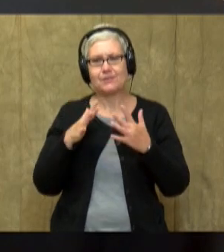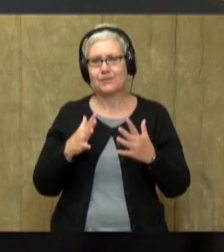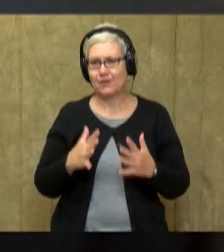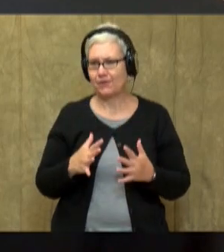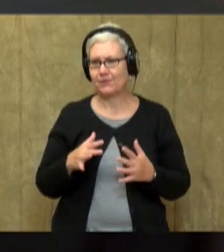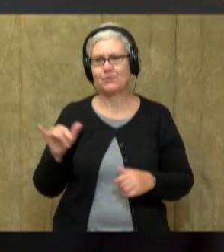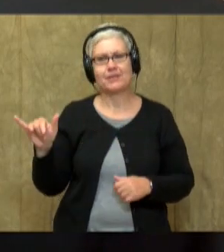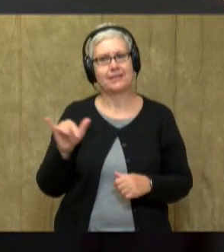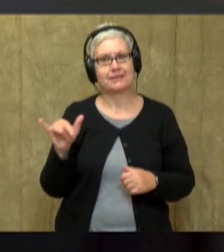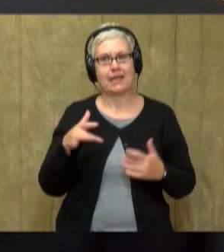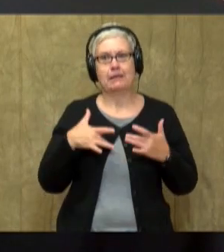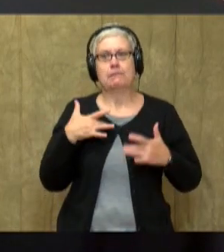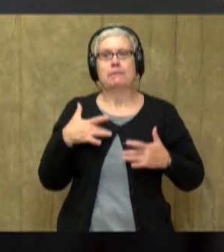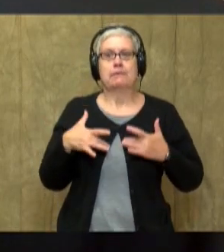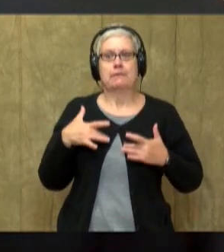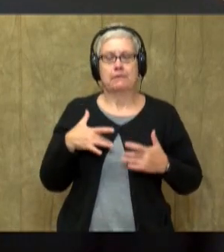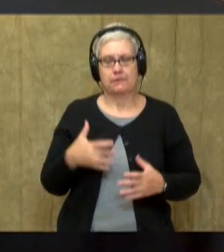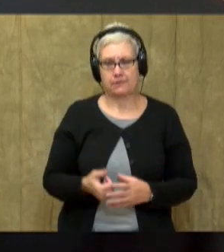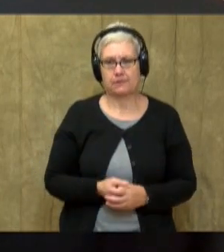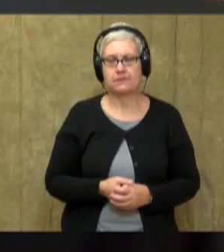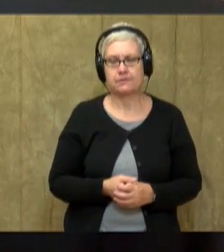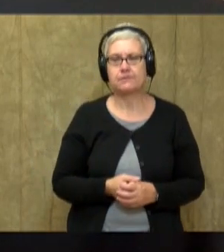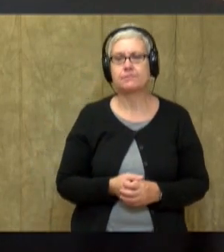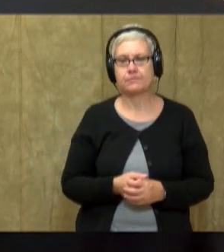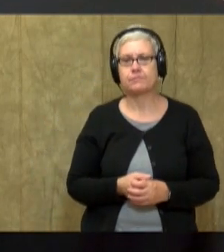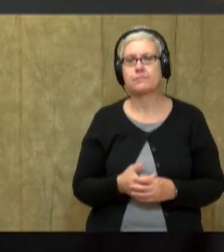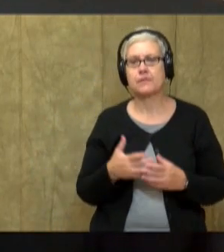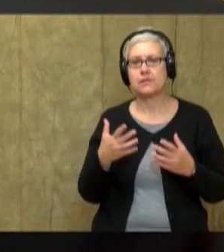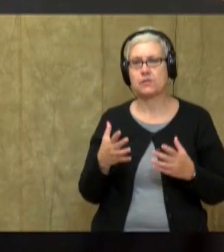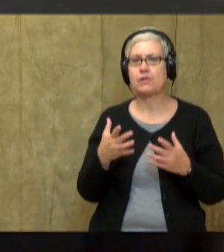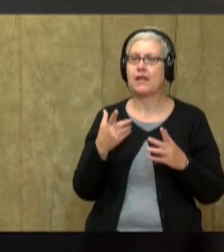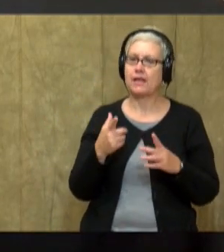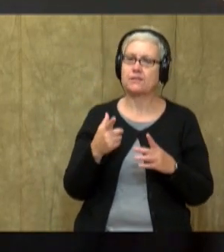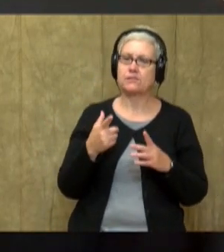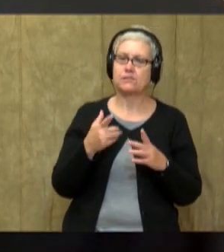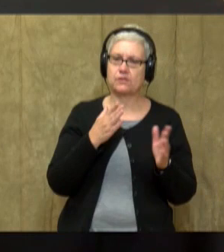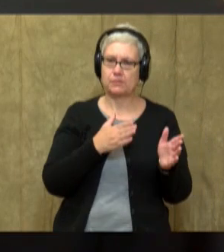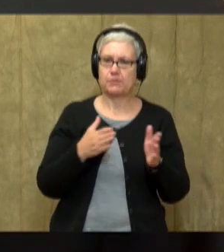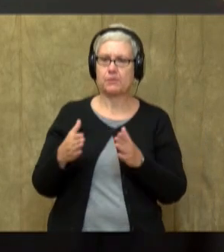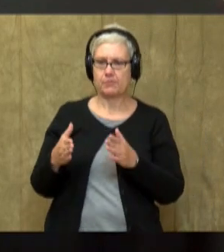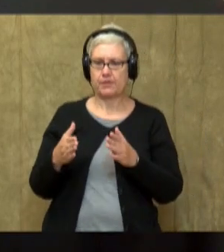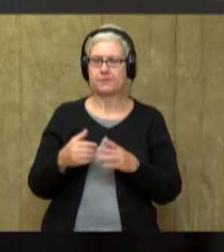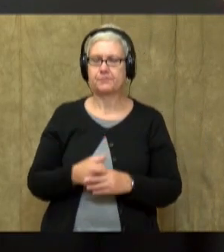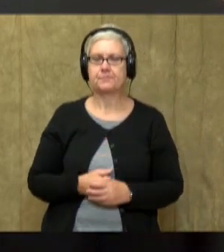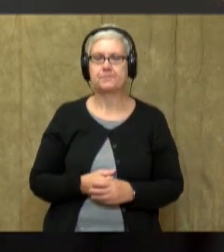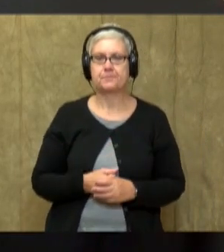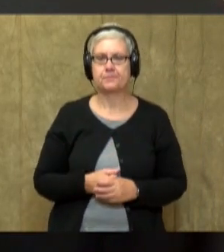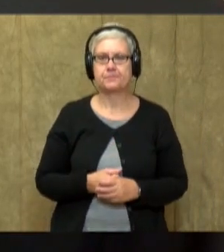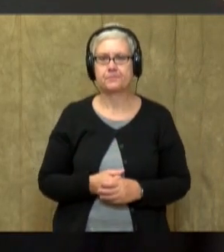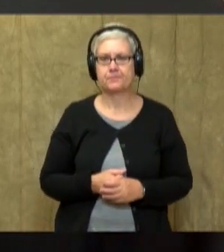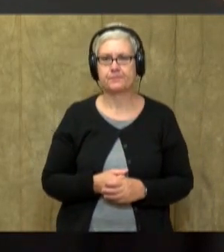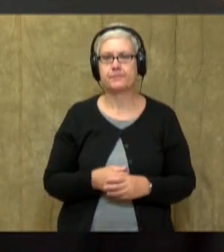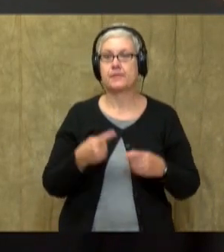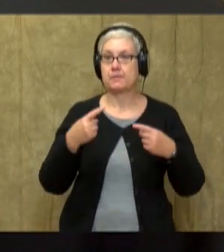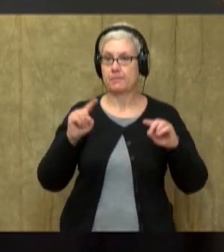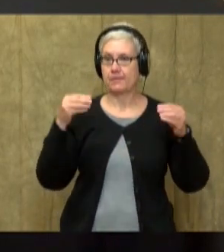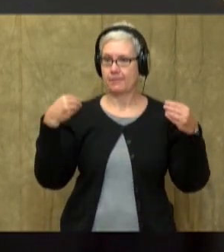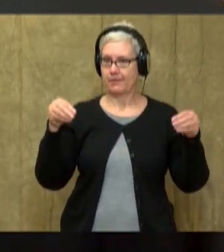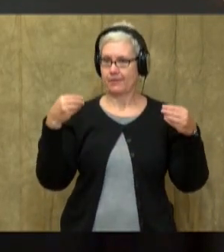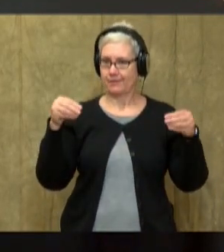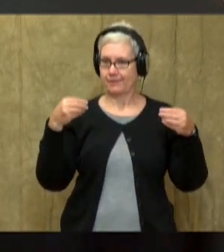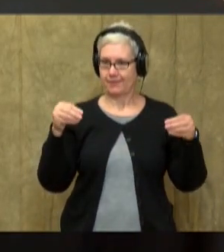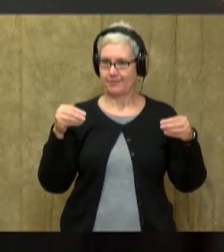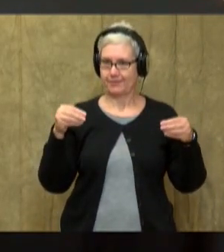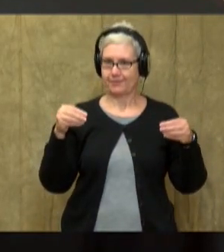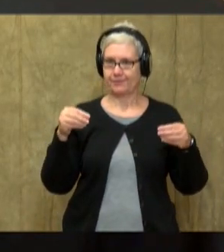So let's not get too afraid of that. And let's see what else we can do to be prepared. Next thing you want to do is go shopping. So of